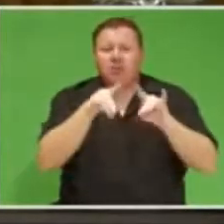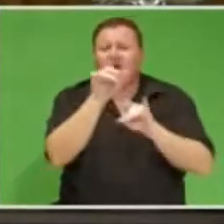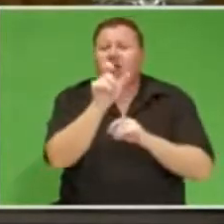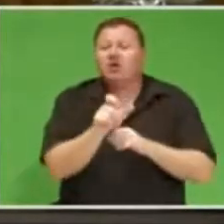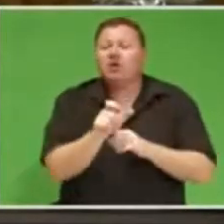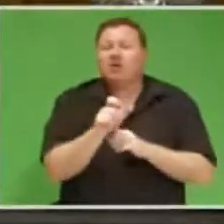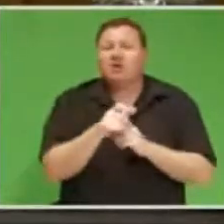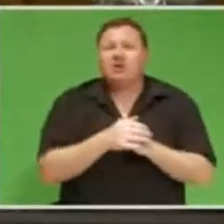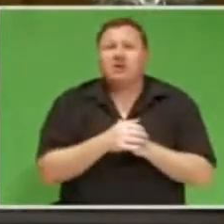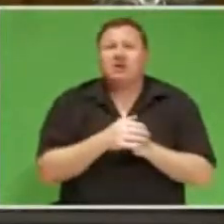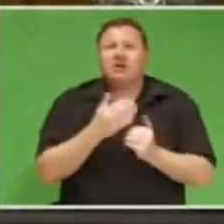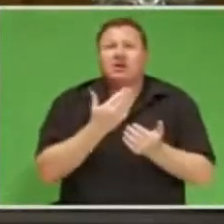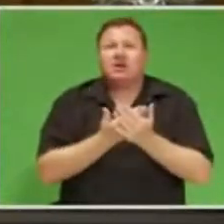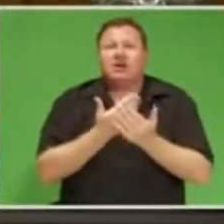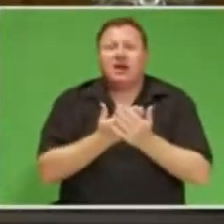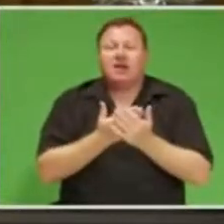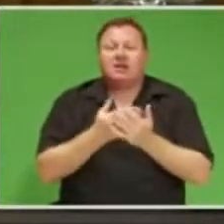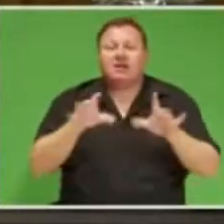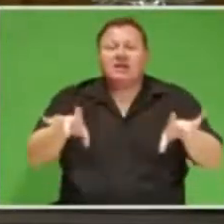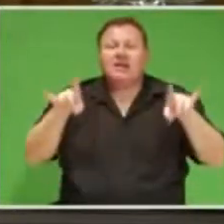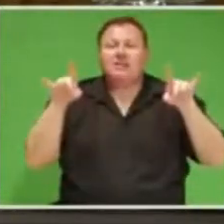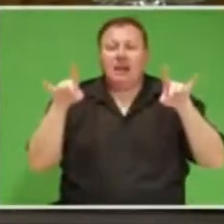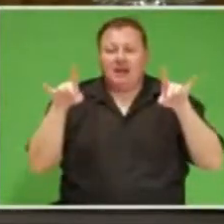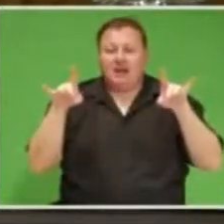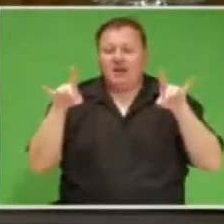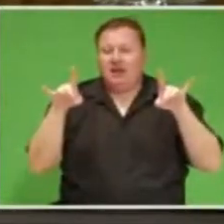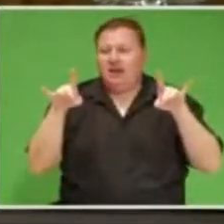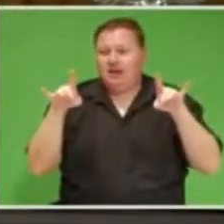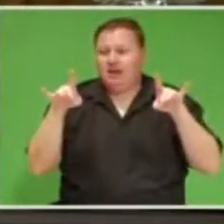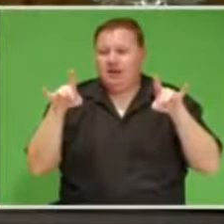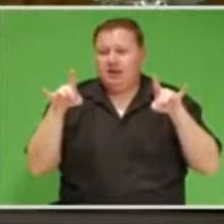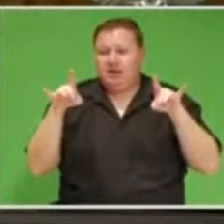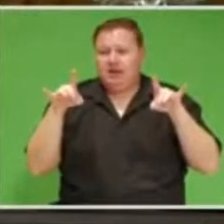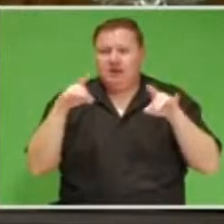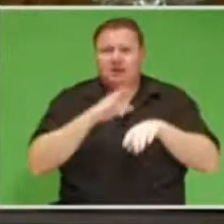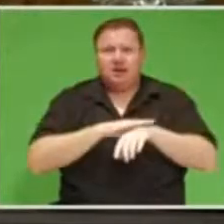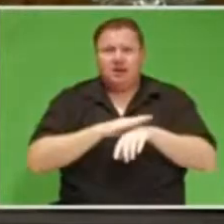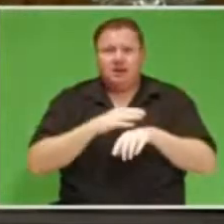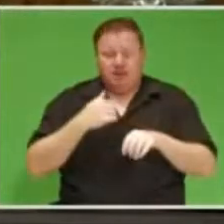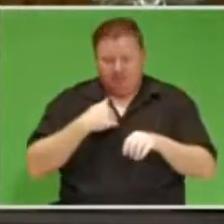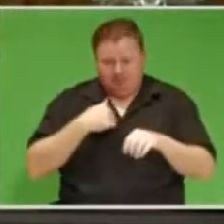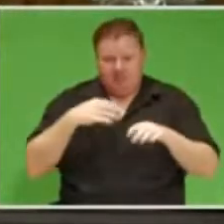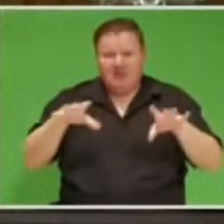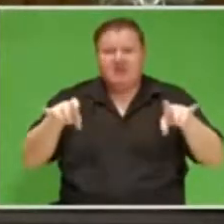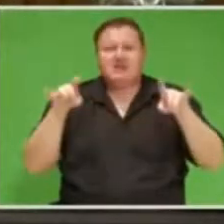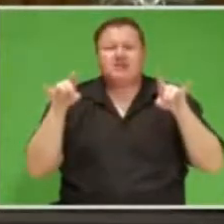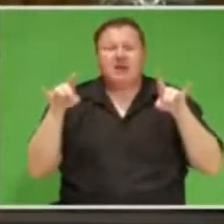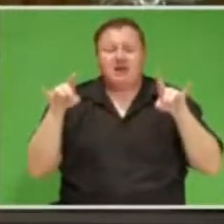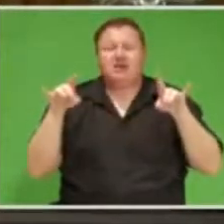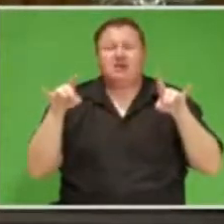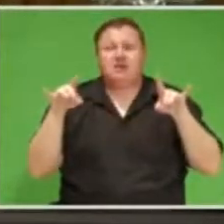may suspend the proceedings, and that is the basis on which I suspended